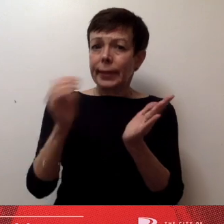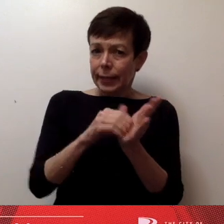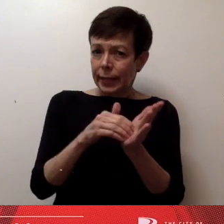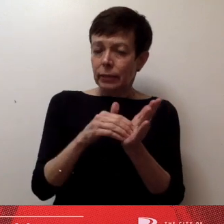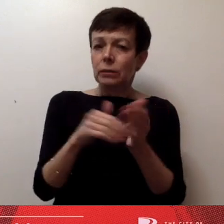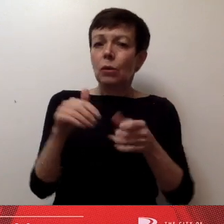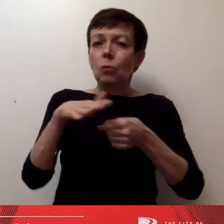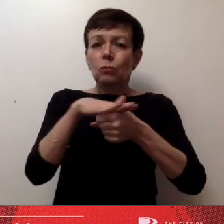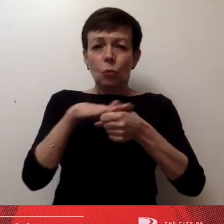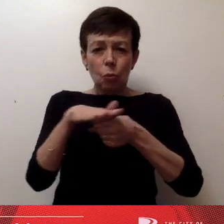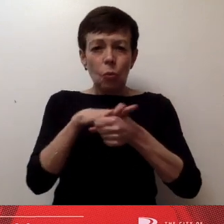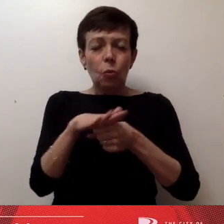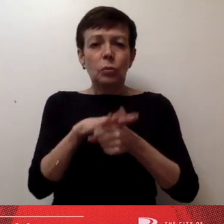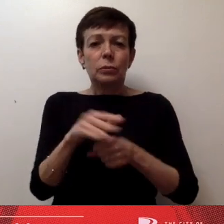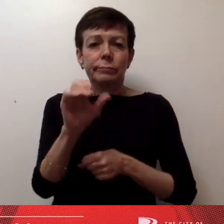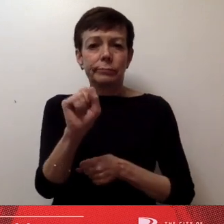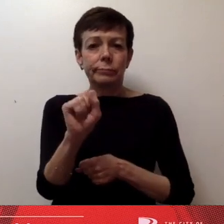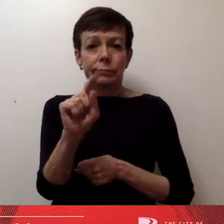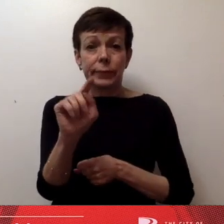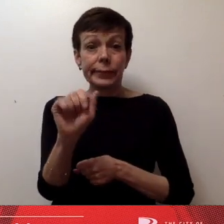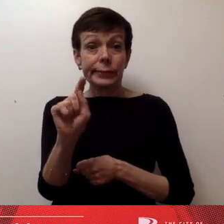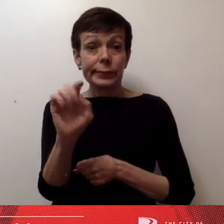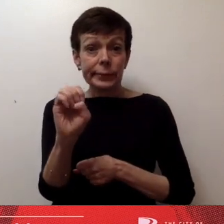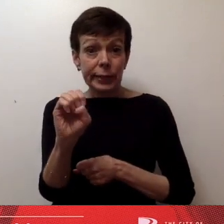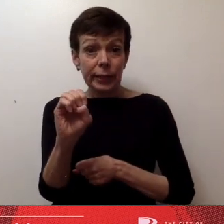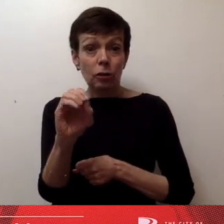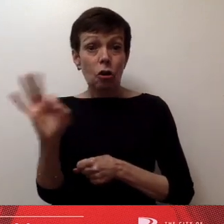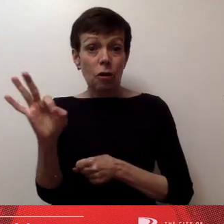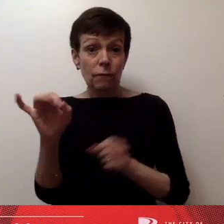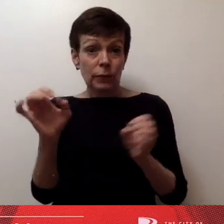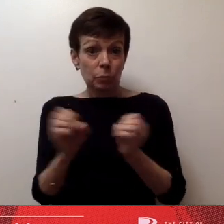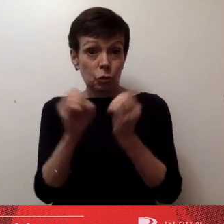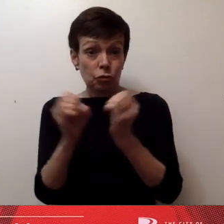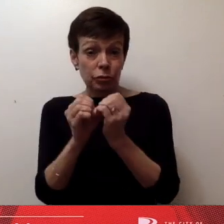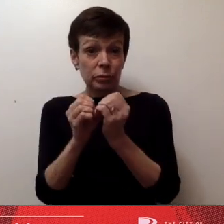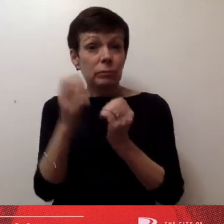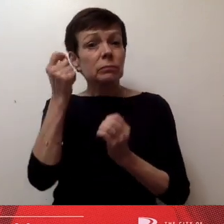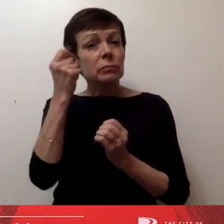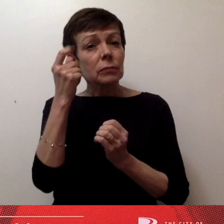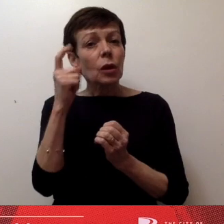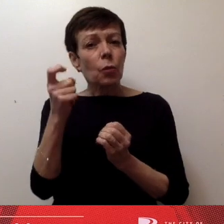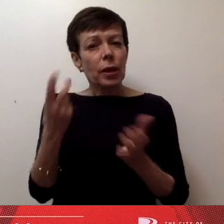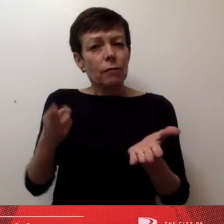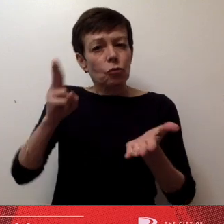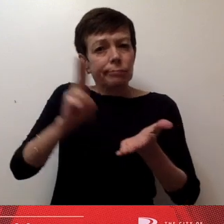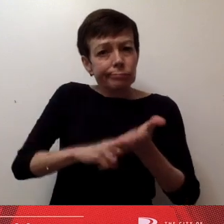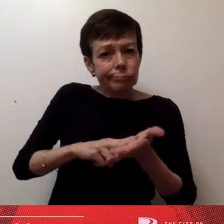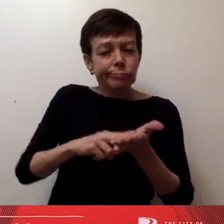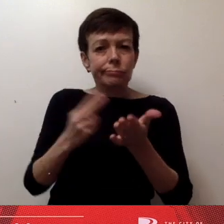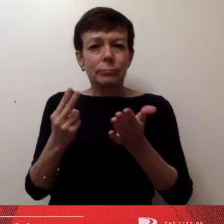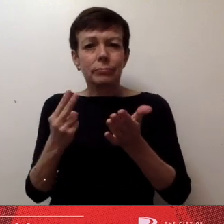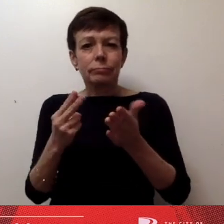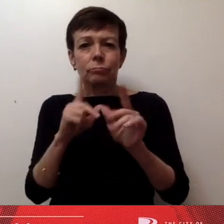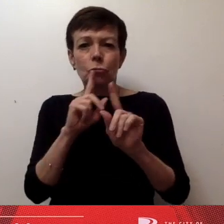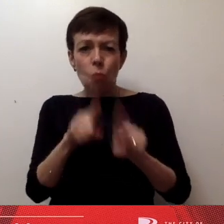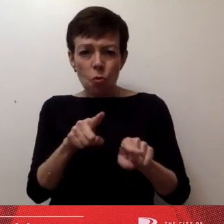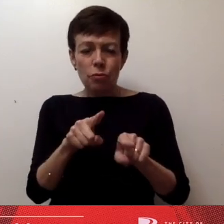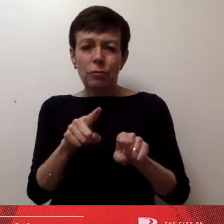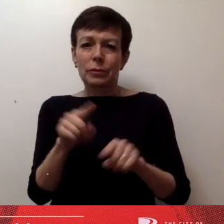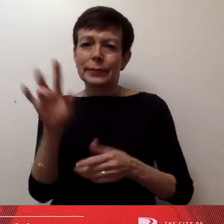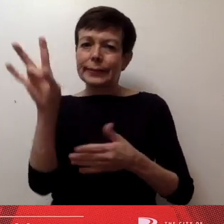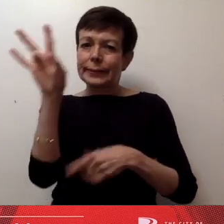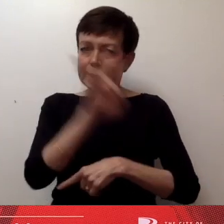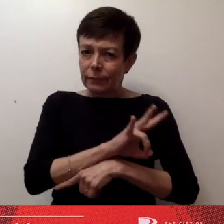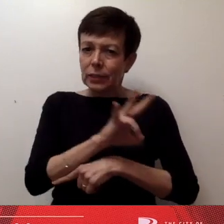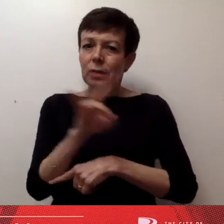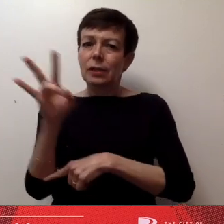municipal response. The City of Red Deer must renew this every 7 days in order to maintain the level of